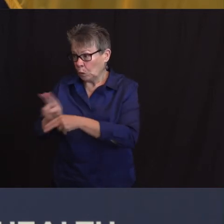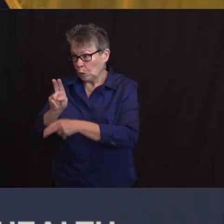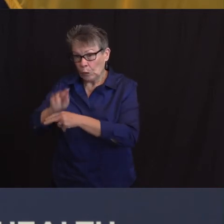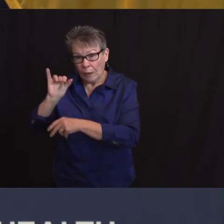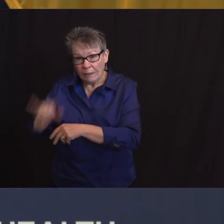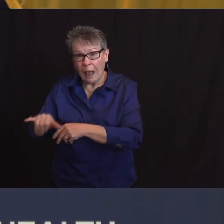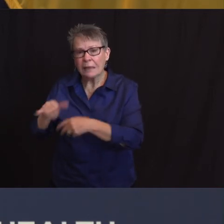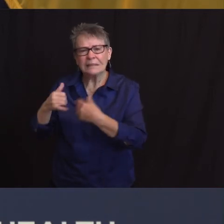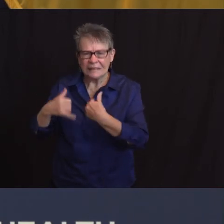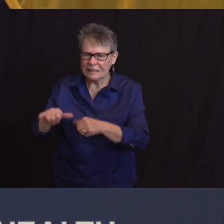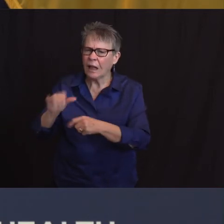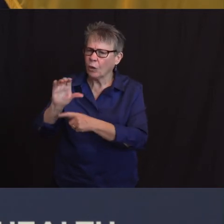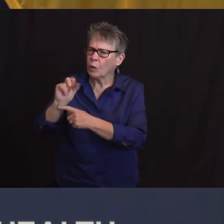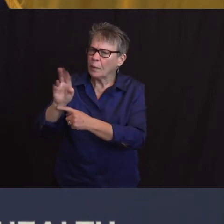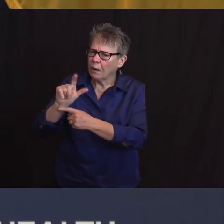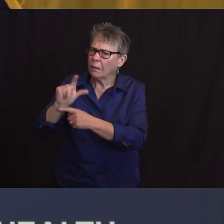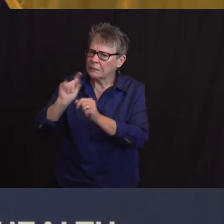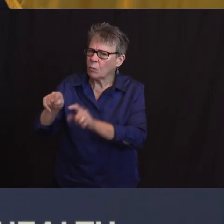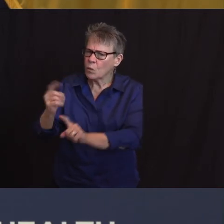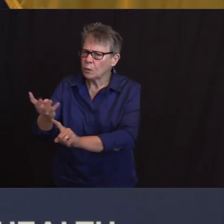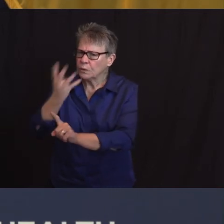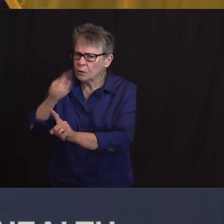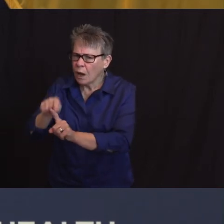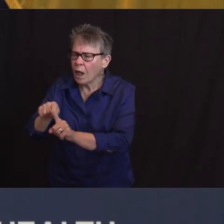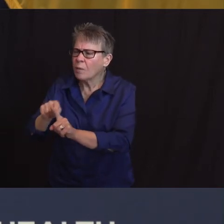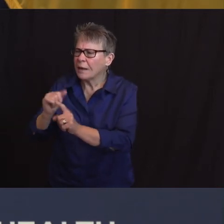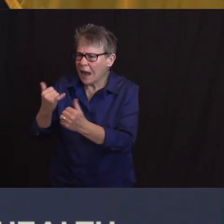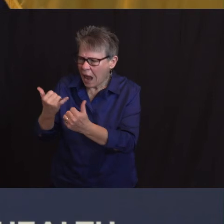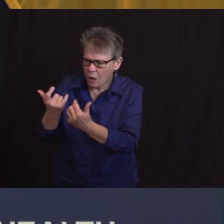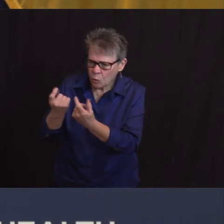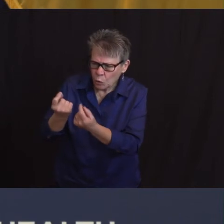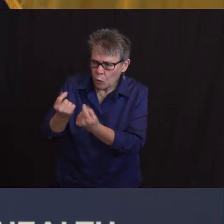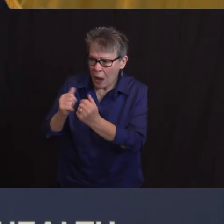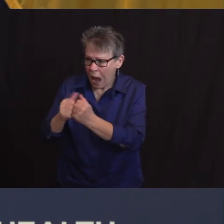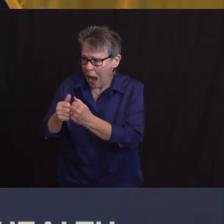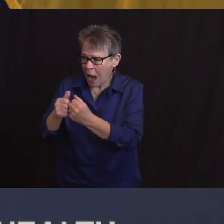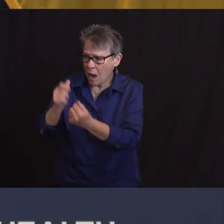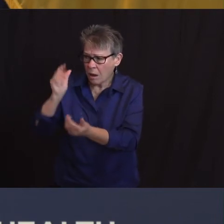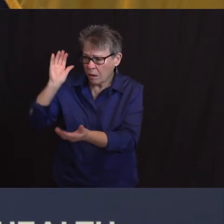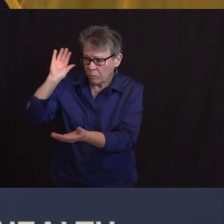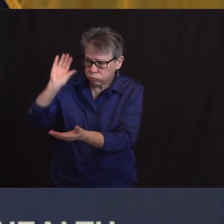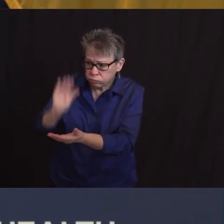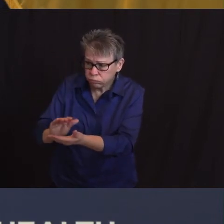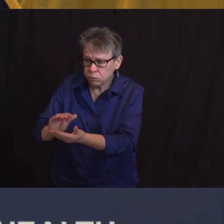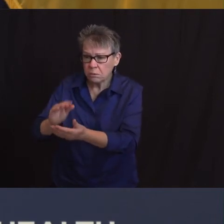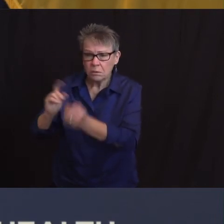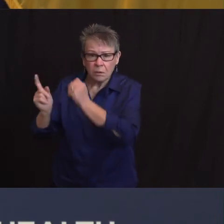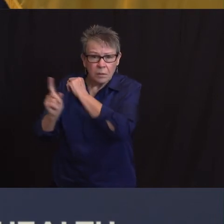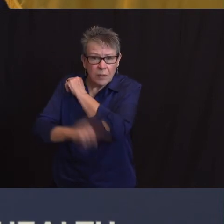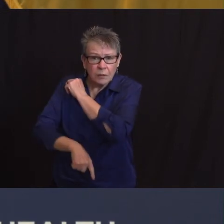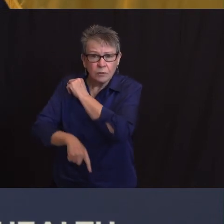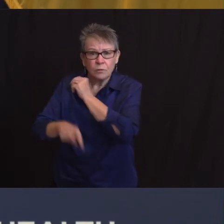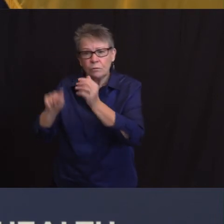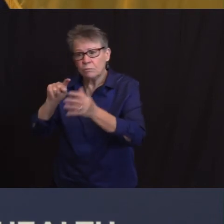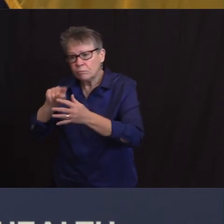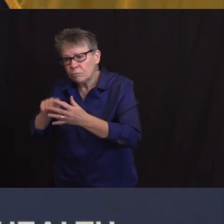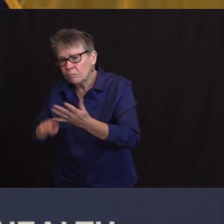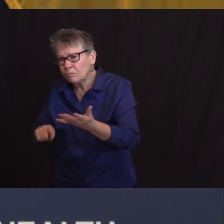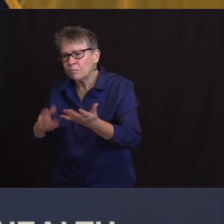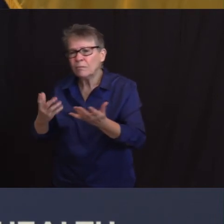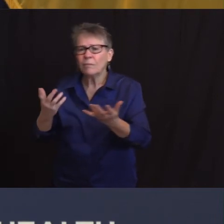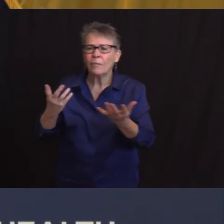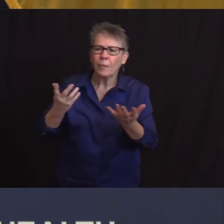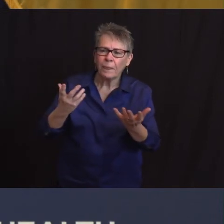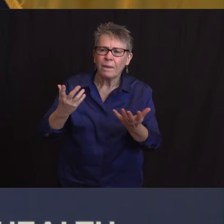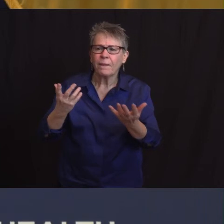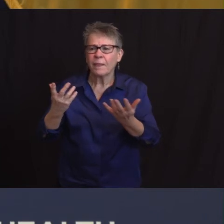Colorado and Oregon, have actually gone much farther and decriminalized mushrooms altogether. That's an important point. It's still it's